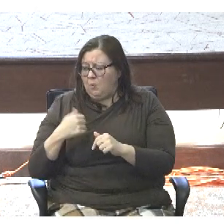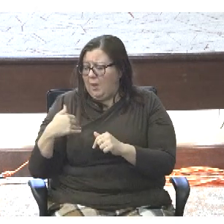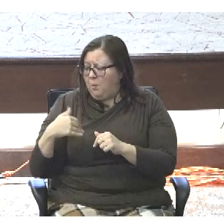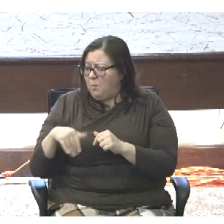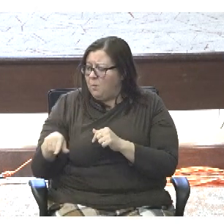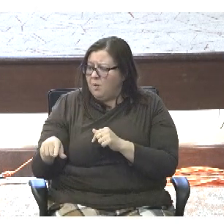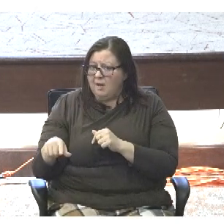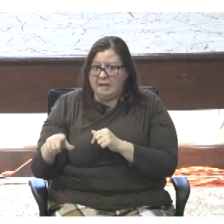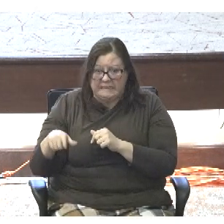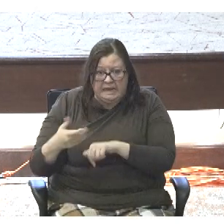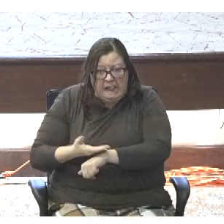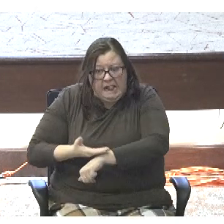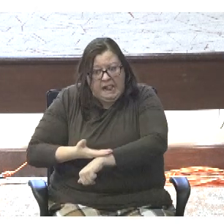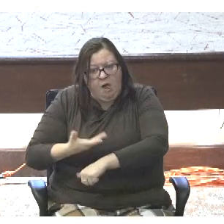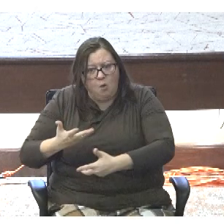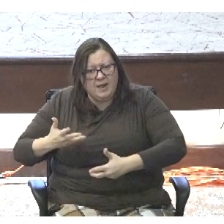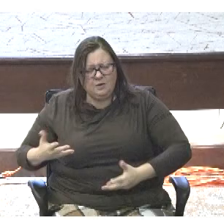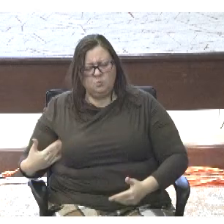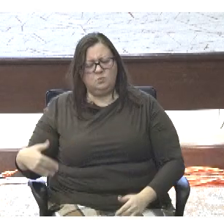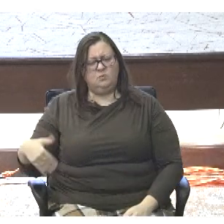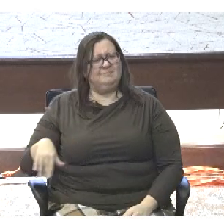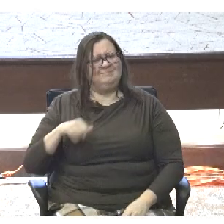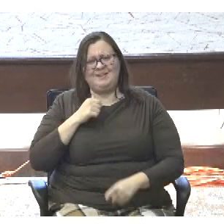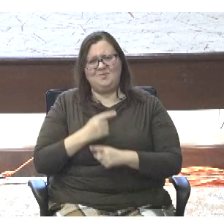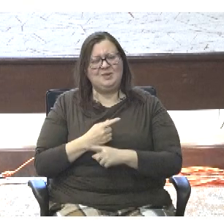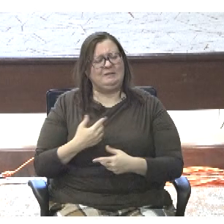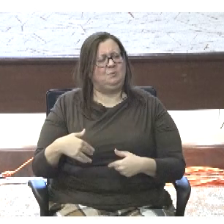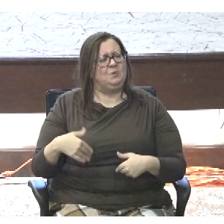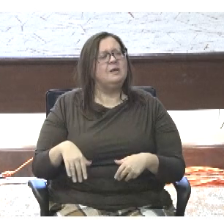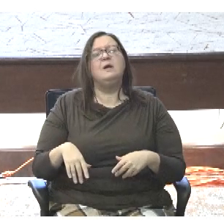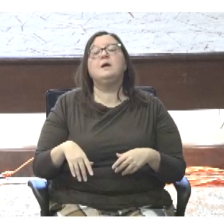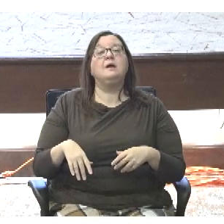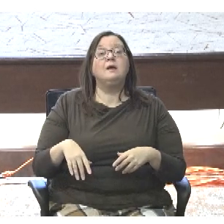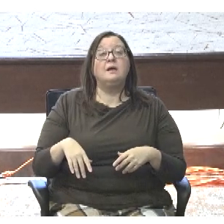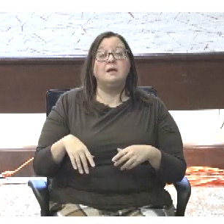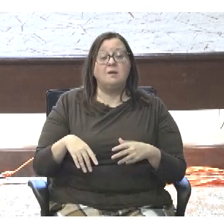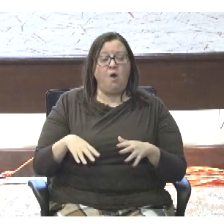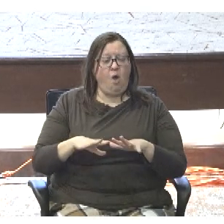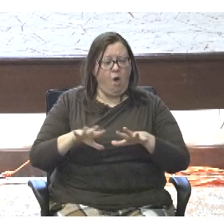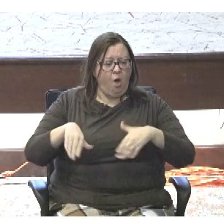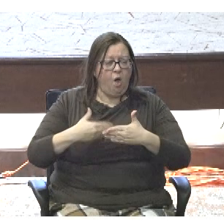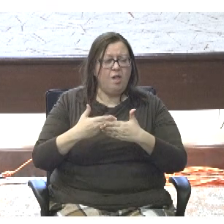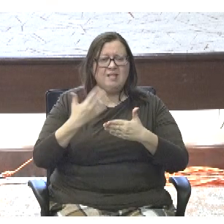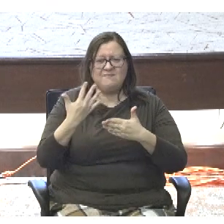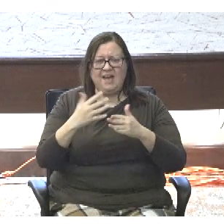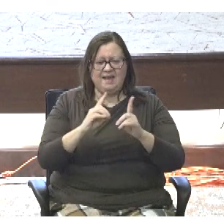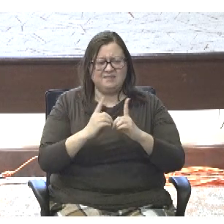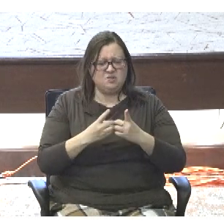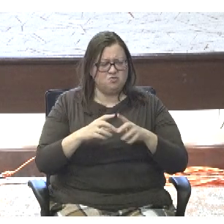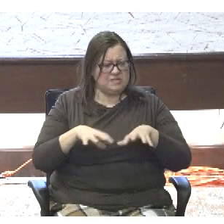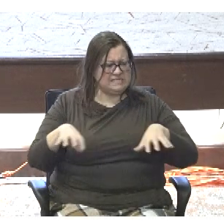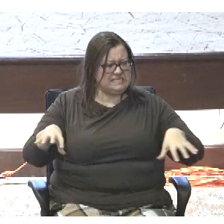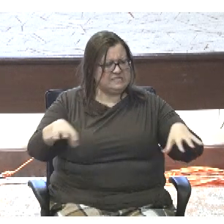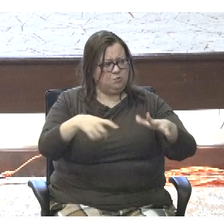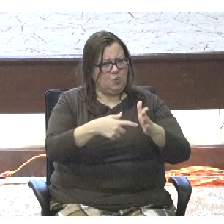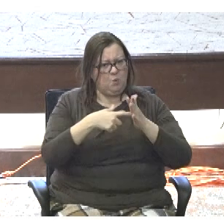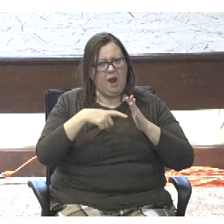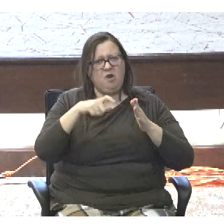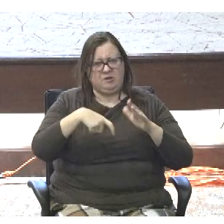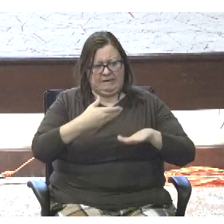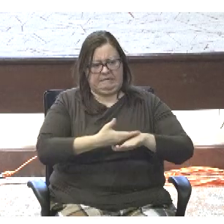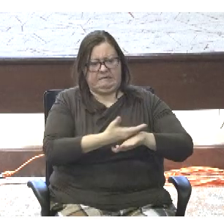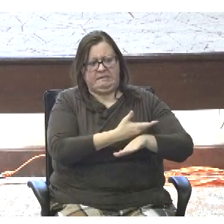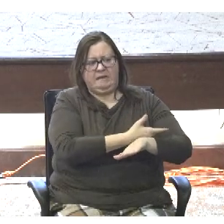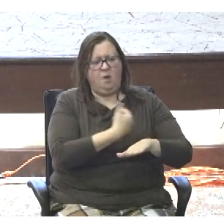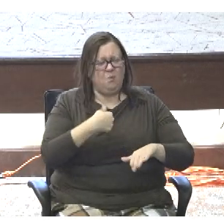is a very significant number, and it's spread out throughout all 5 districts. But we can do better than that. We can do a